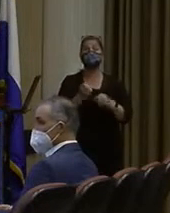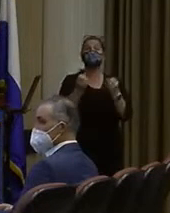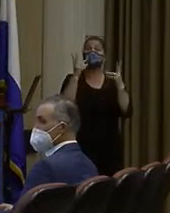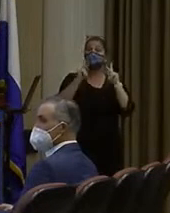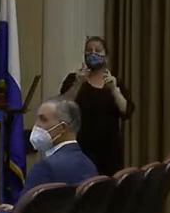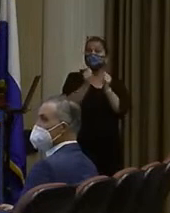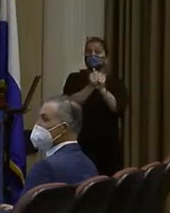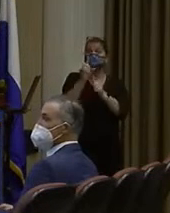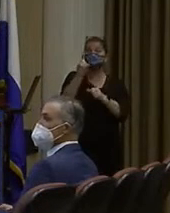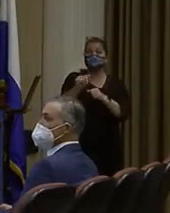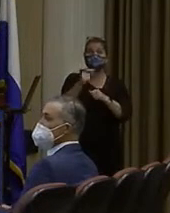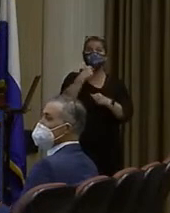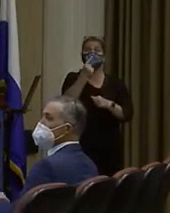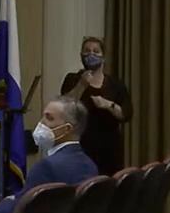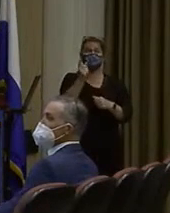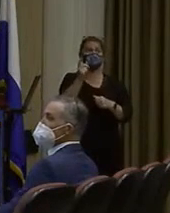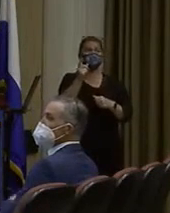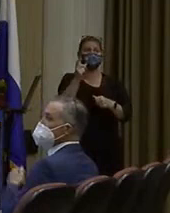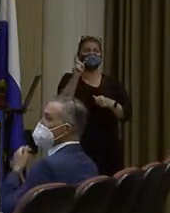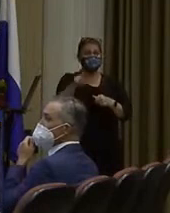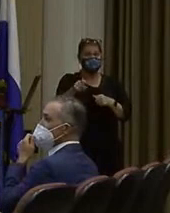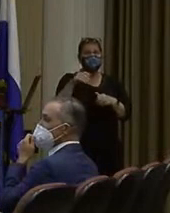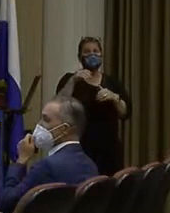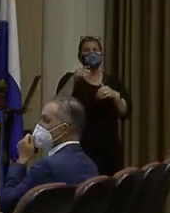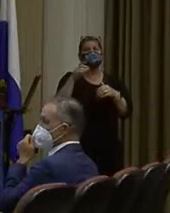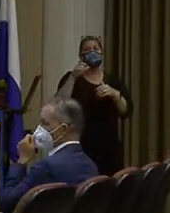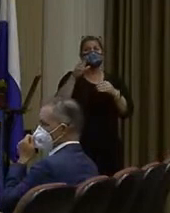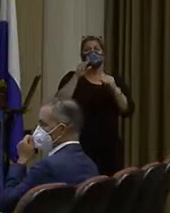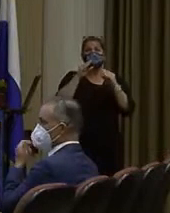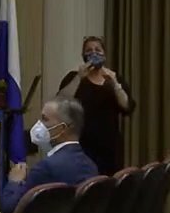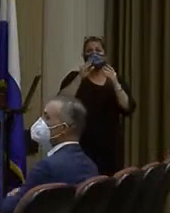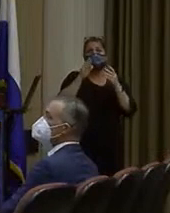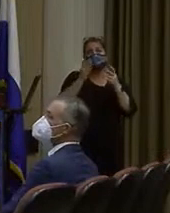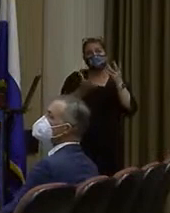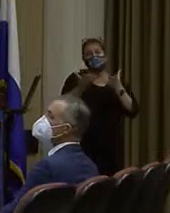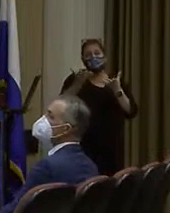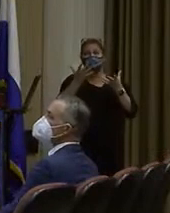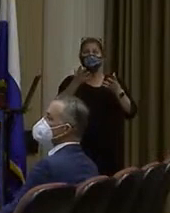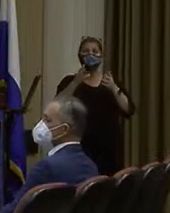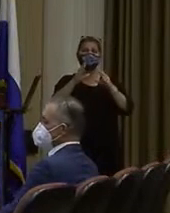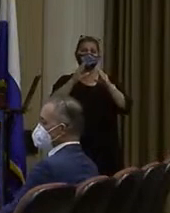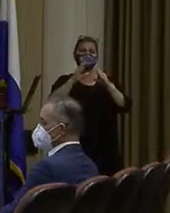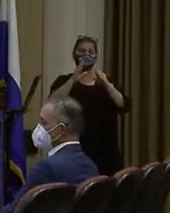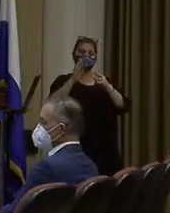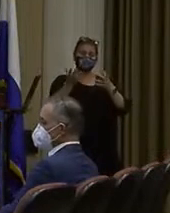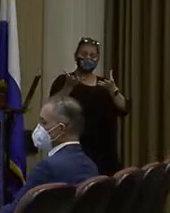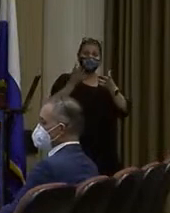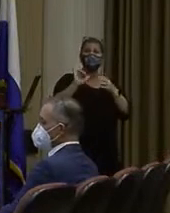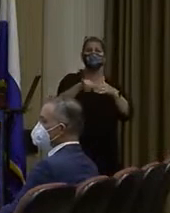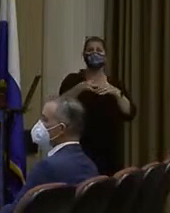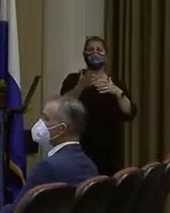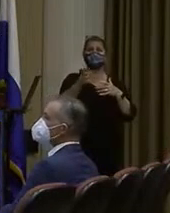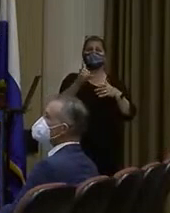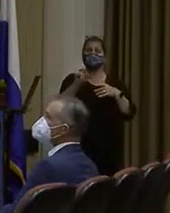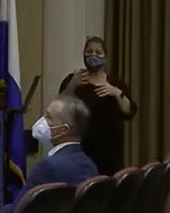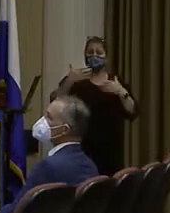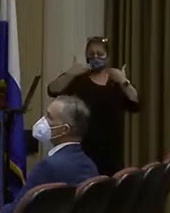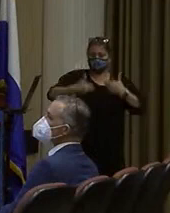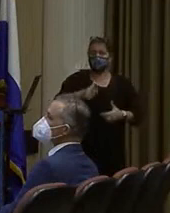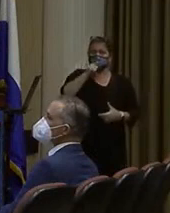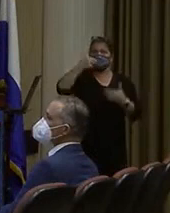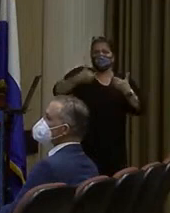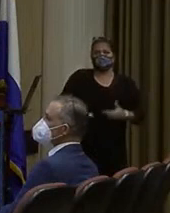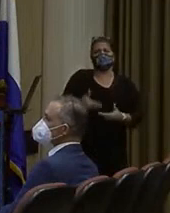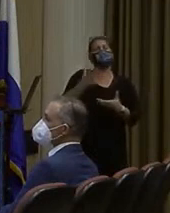with disabilities will tell you that they need to have that. They want to have that identity. We have to think about the ways that our